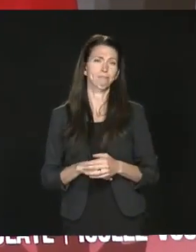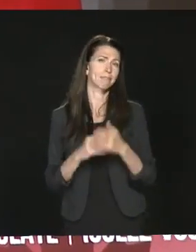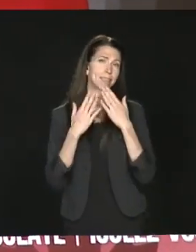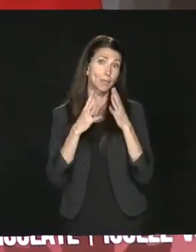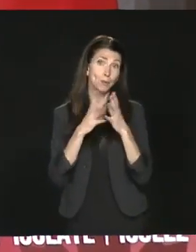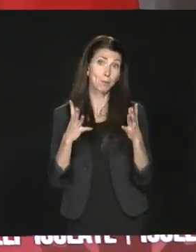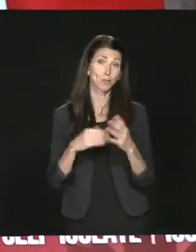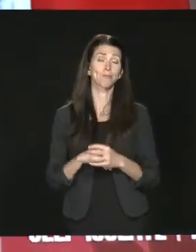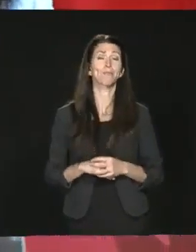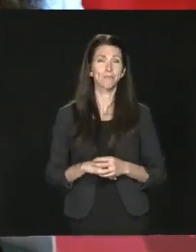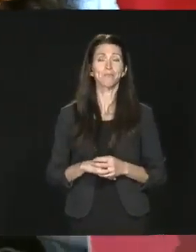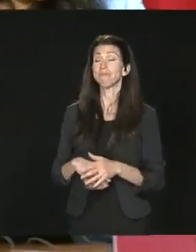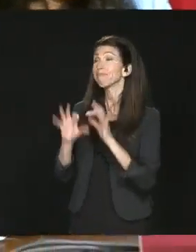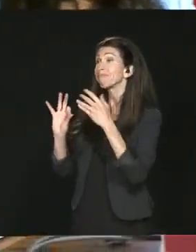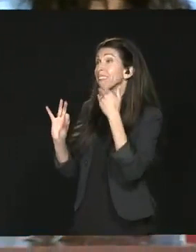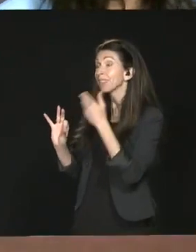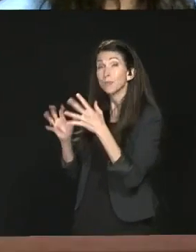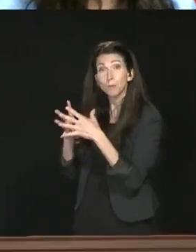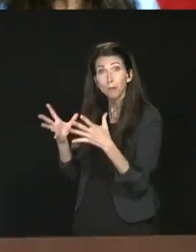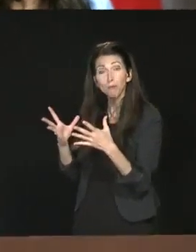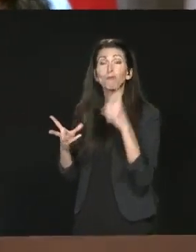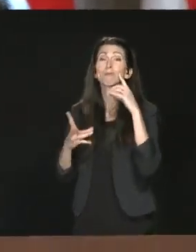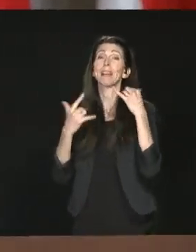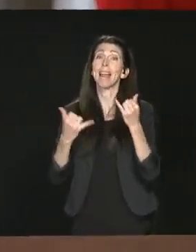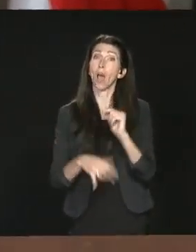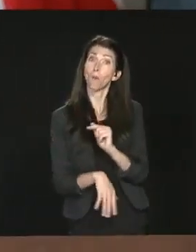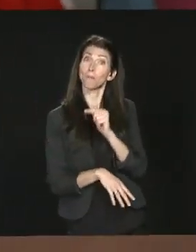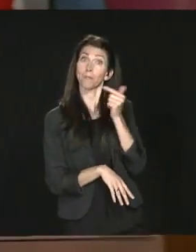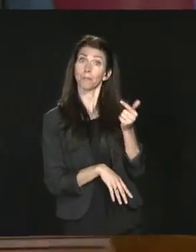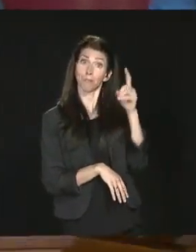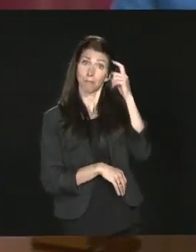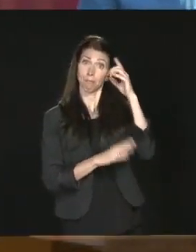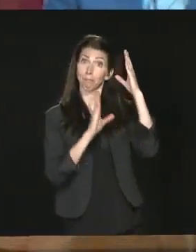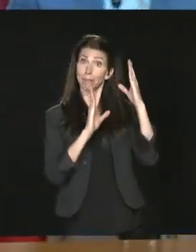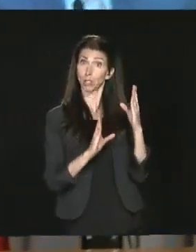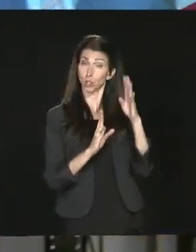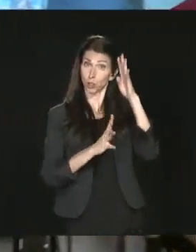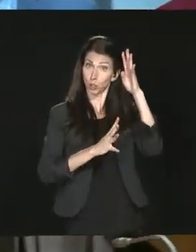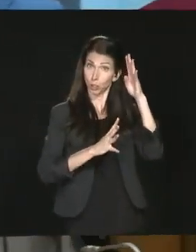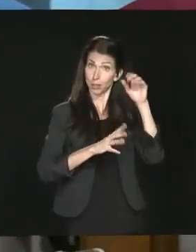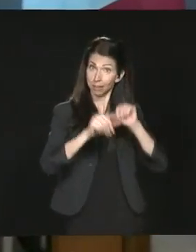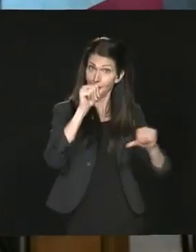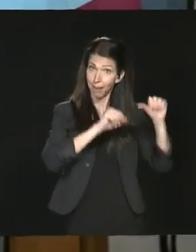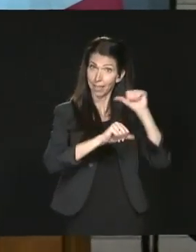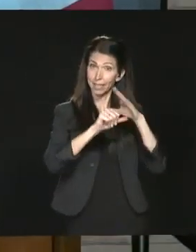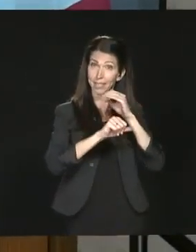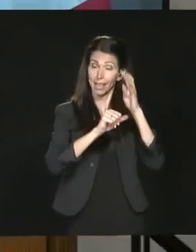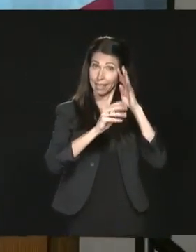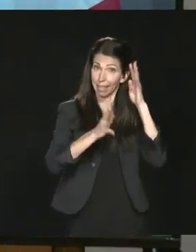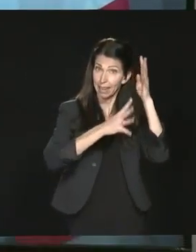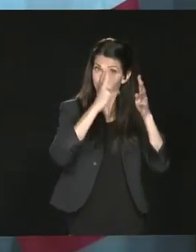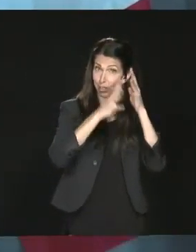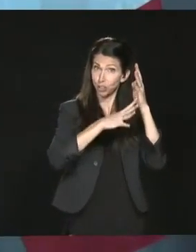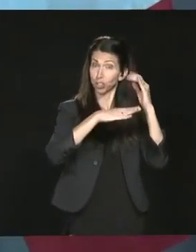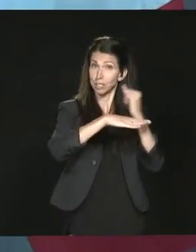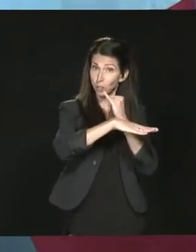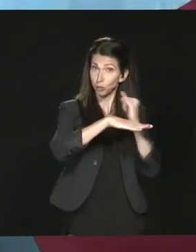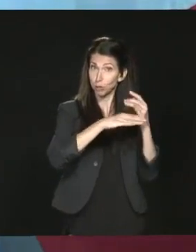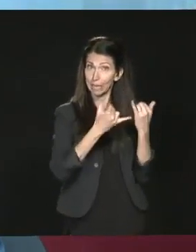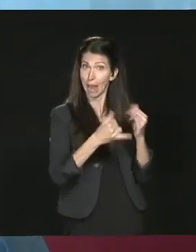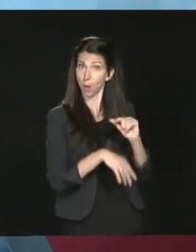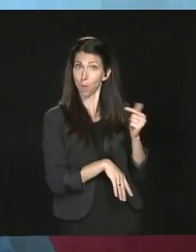And now we will hear from our Minister of Innovation, Science and Industry, Navdeep Bains. Nav, please. Thank you very